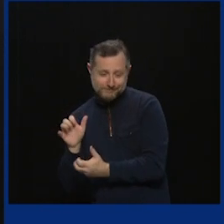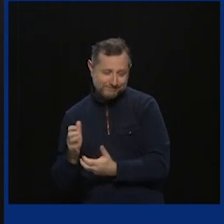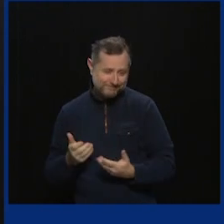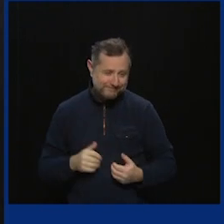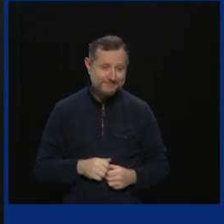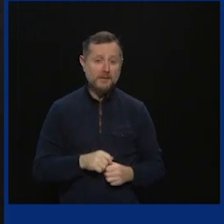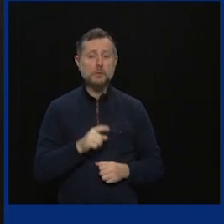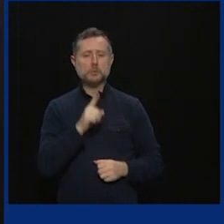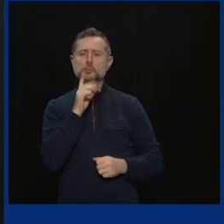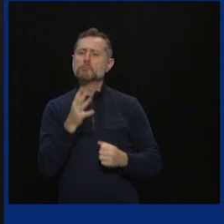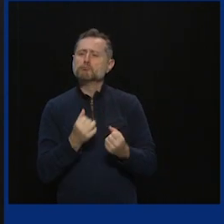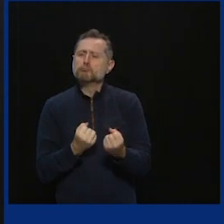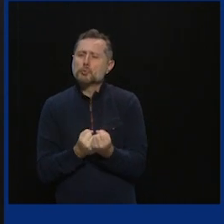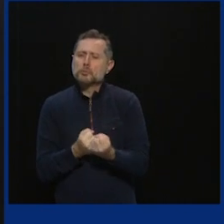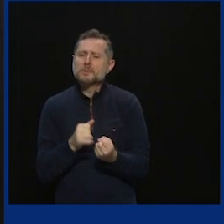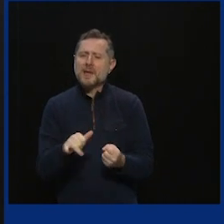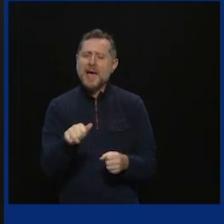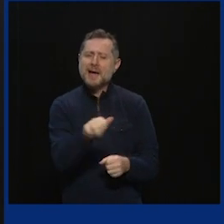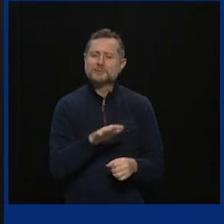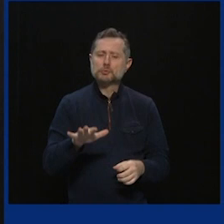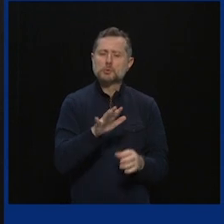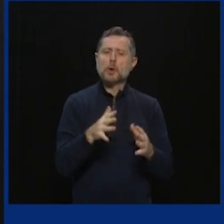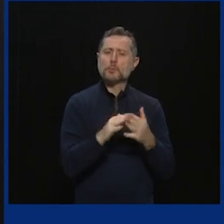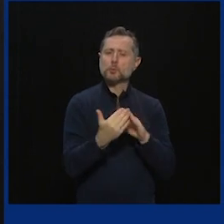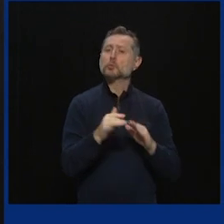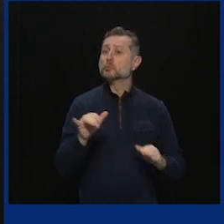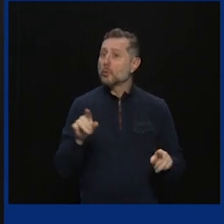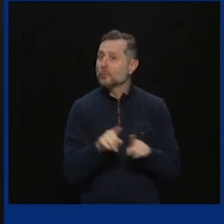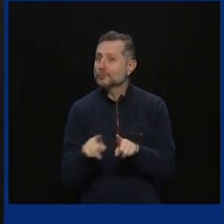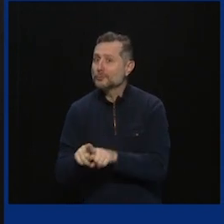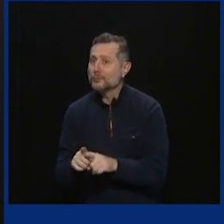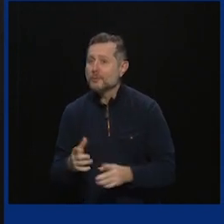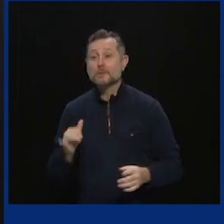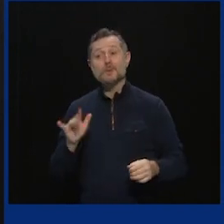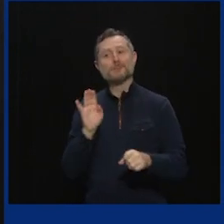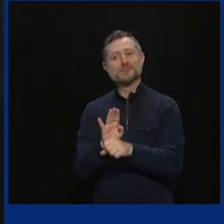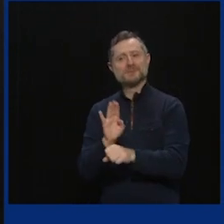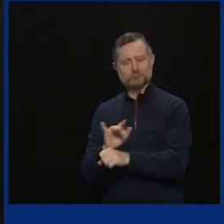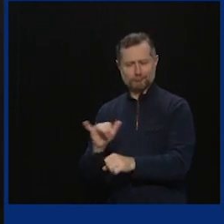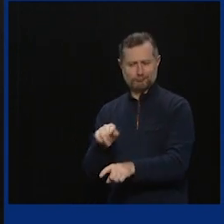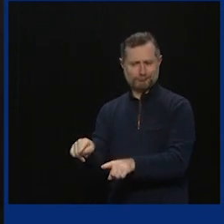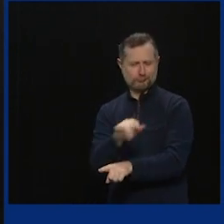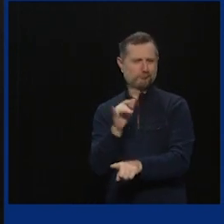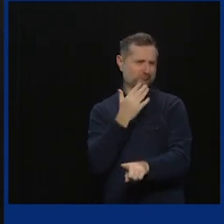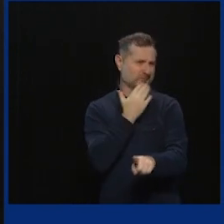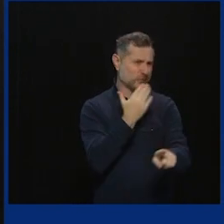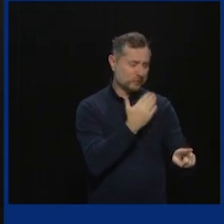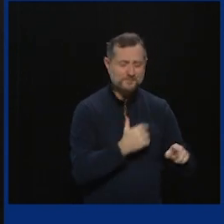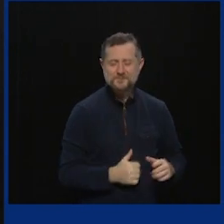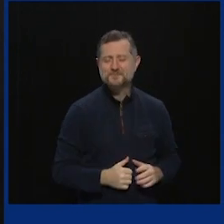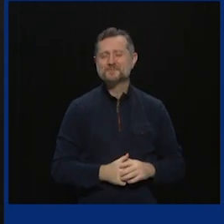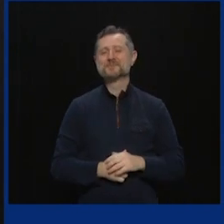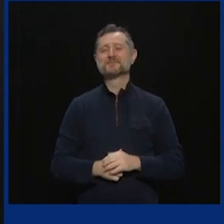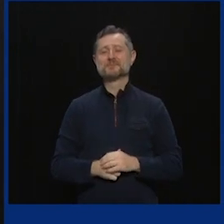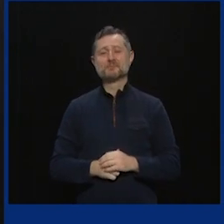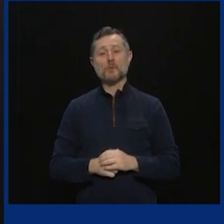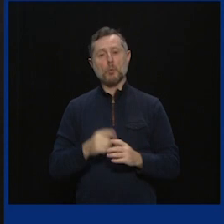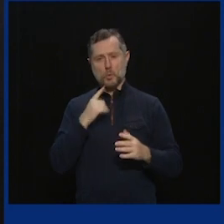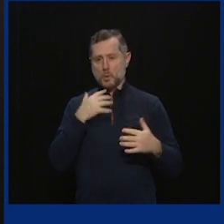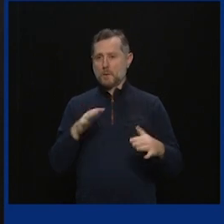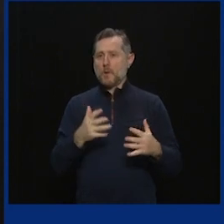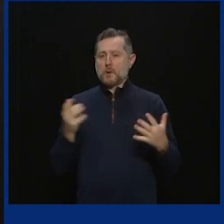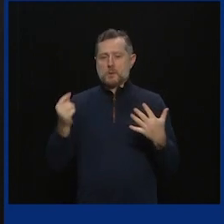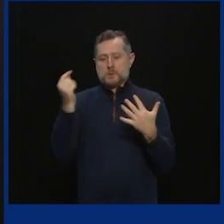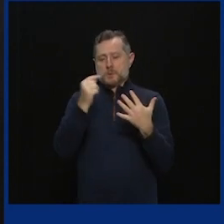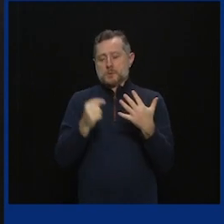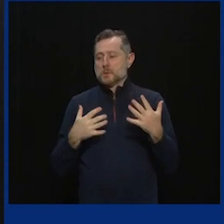in that capacity, as well as all businesses, so I thank you for that. And certainly, Chung Seto, we've done a lot together as well. And to anyone else who's in the audience,